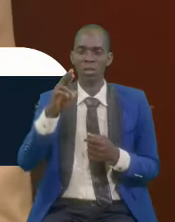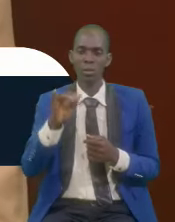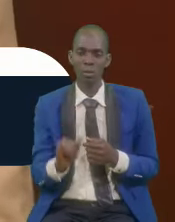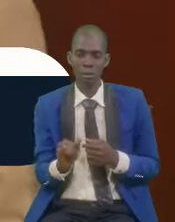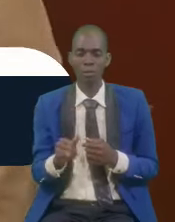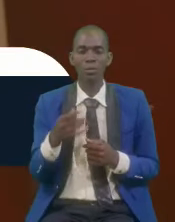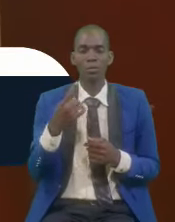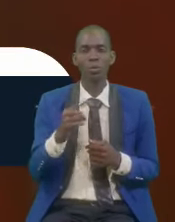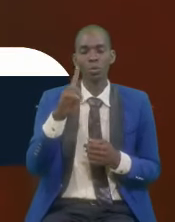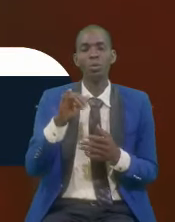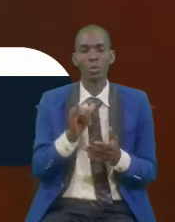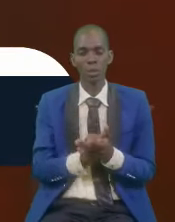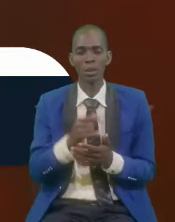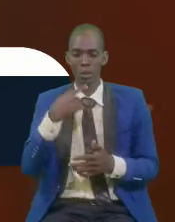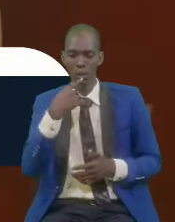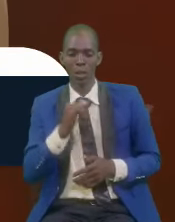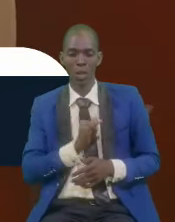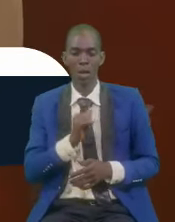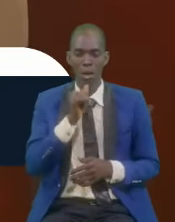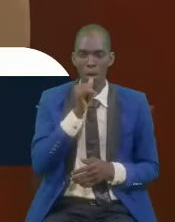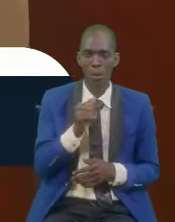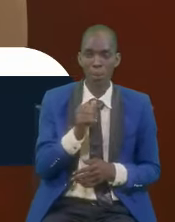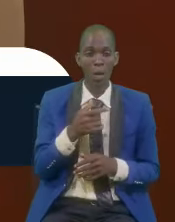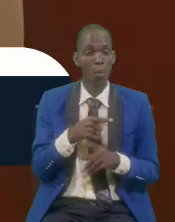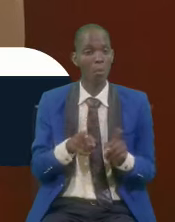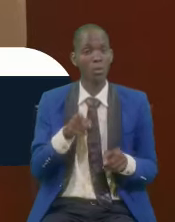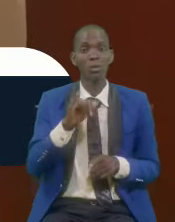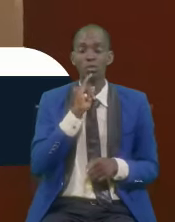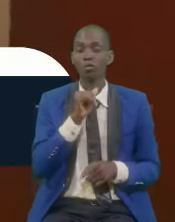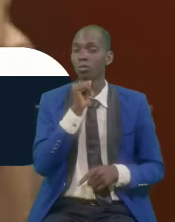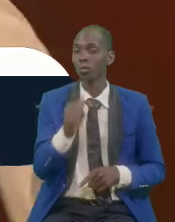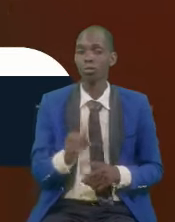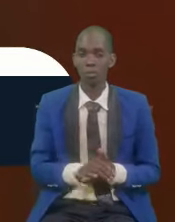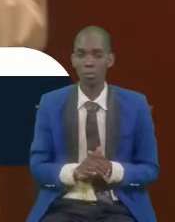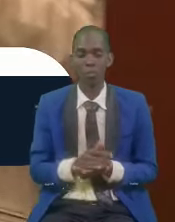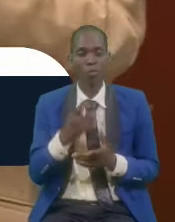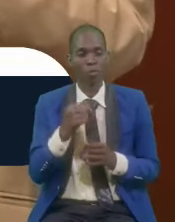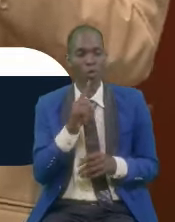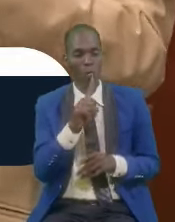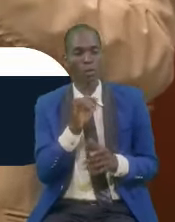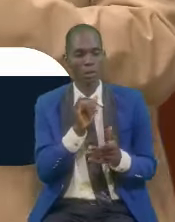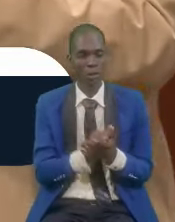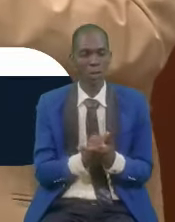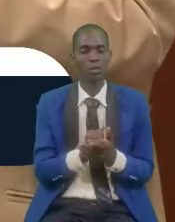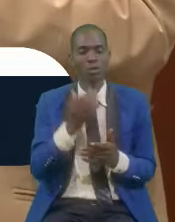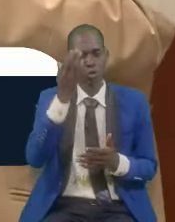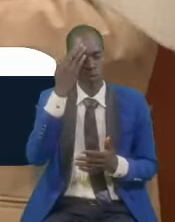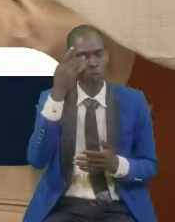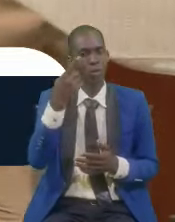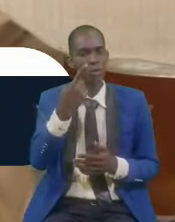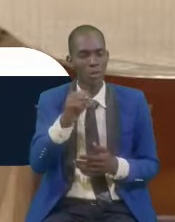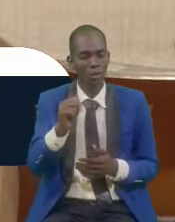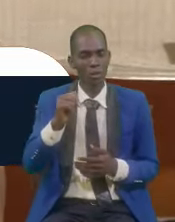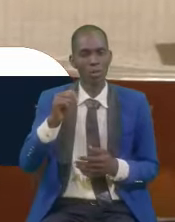that professes I am and they are not, the one that knows the theory